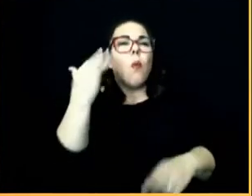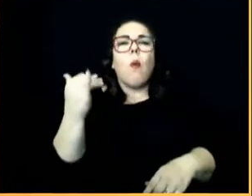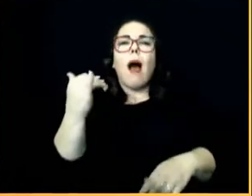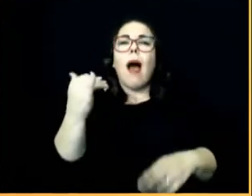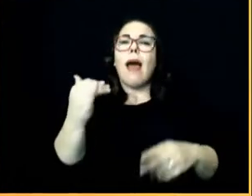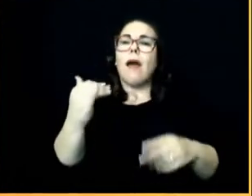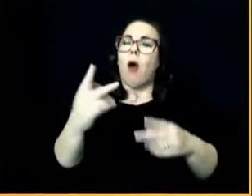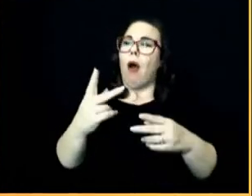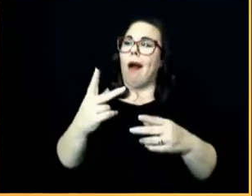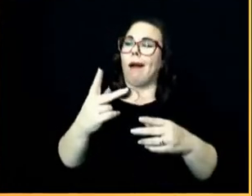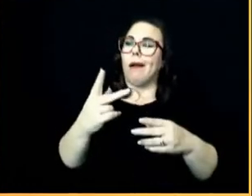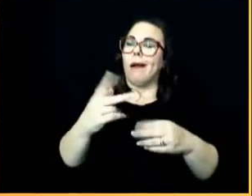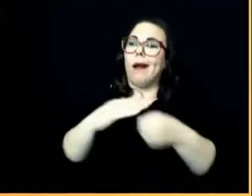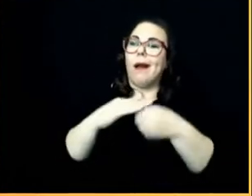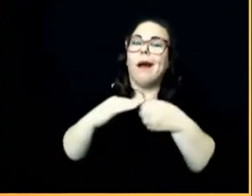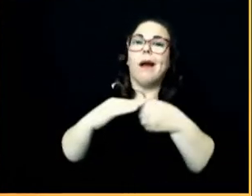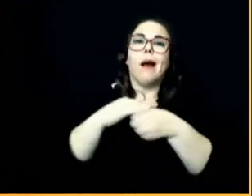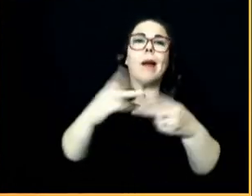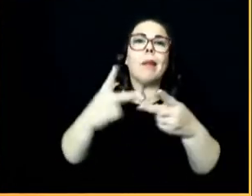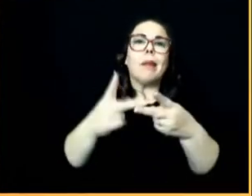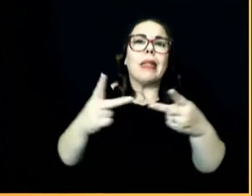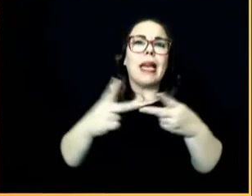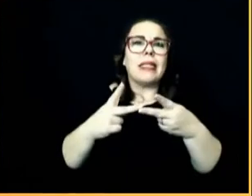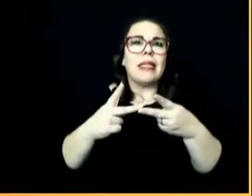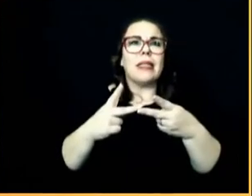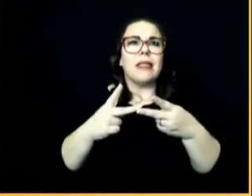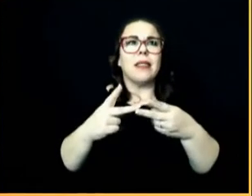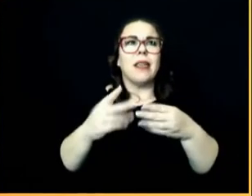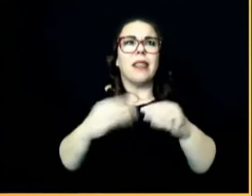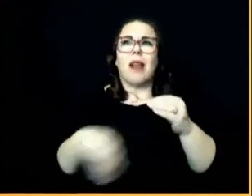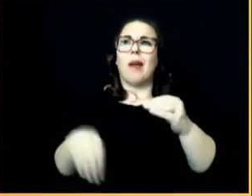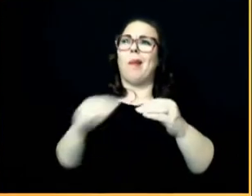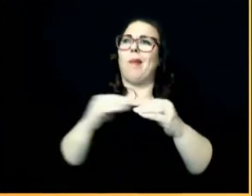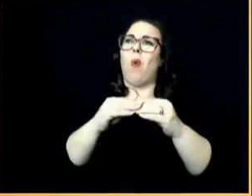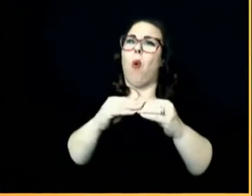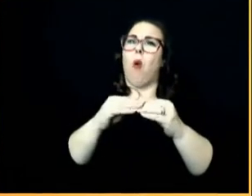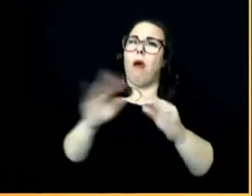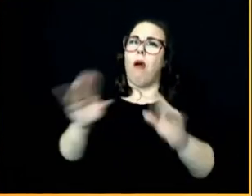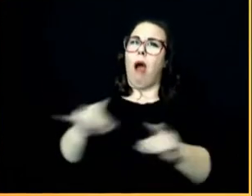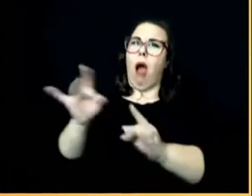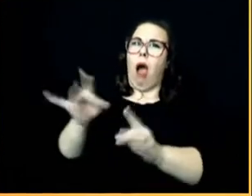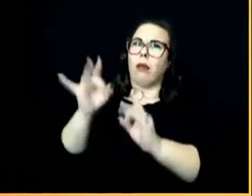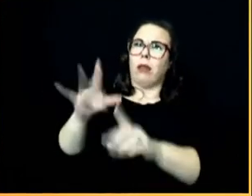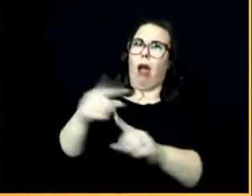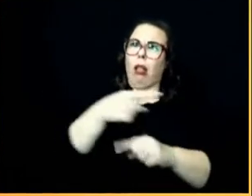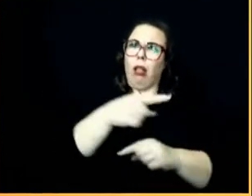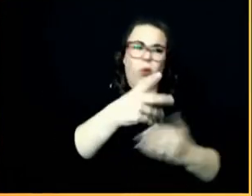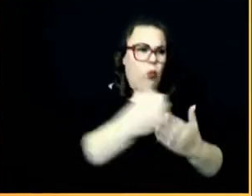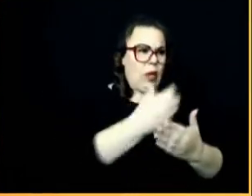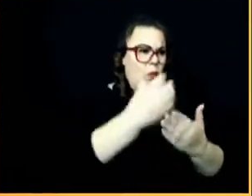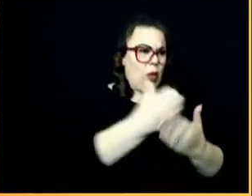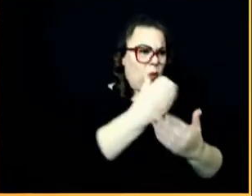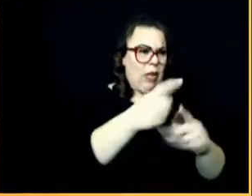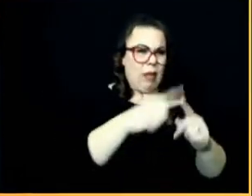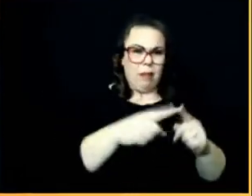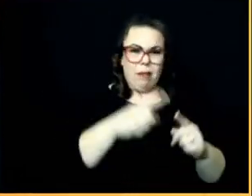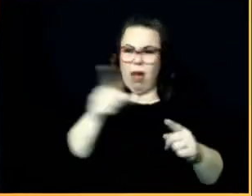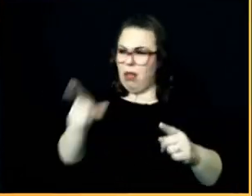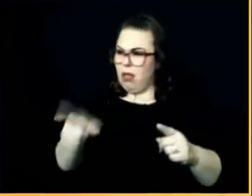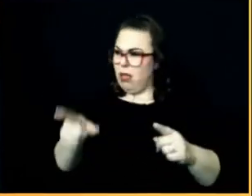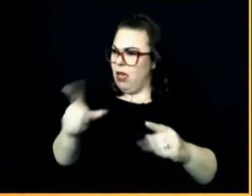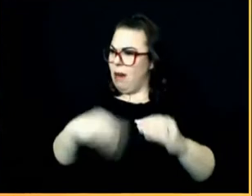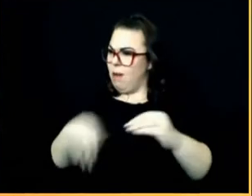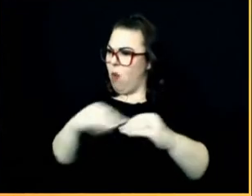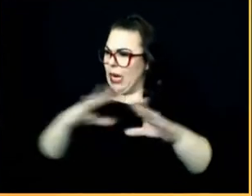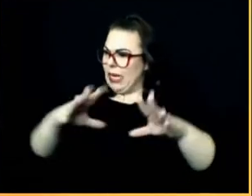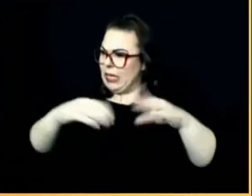more hostile electing us and then places that are seemingly open to us, you know, that hasn't happened? Yeah, you know,